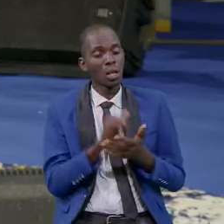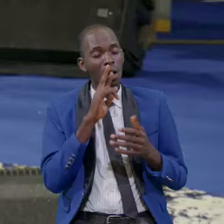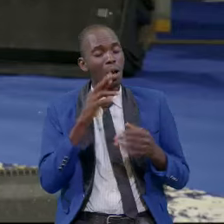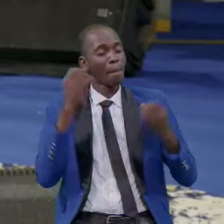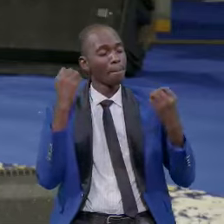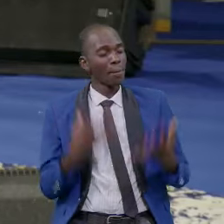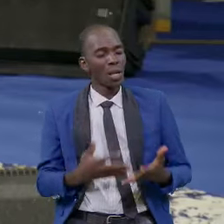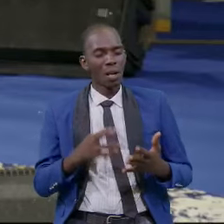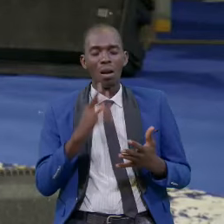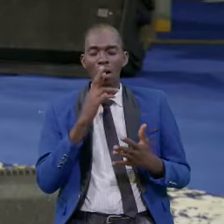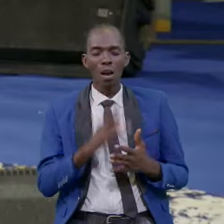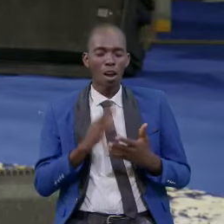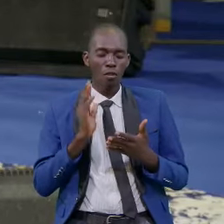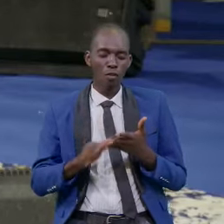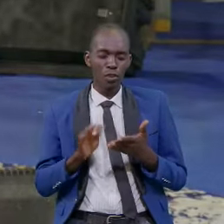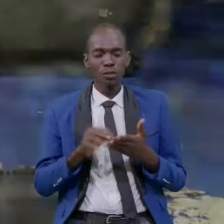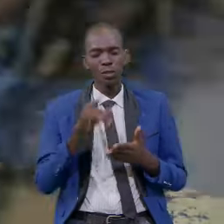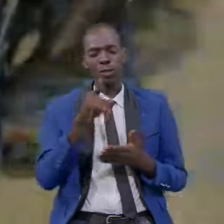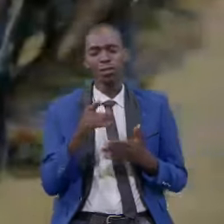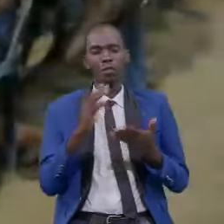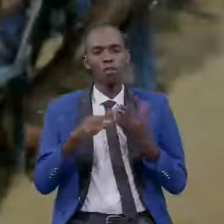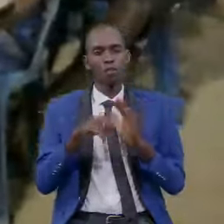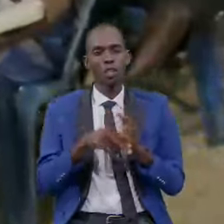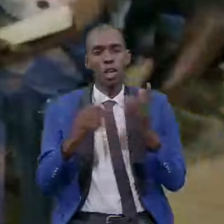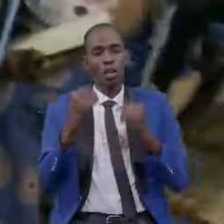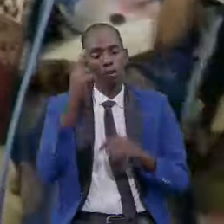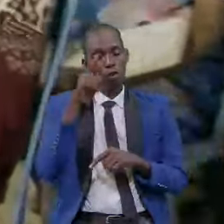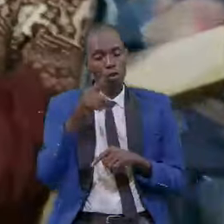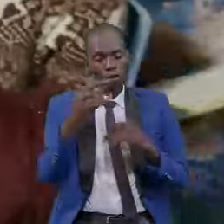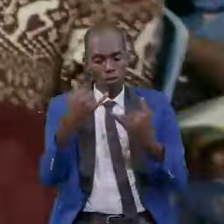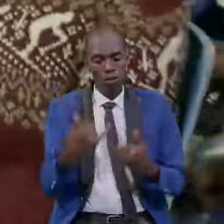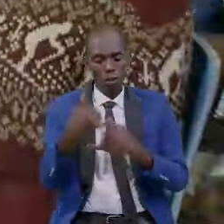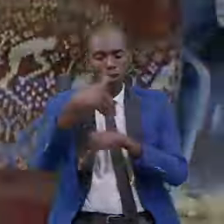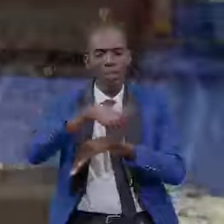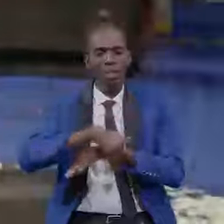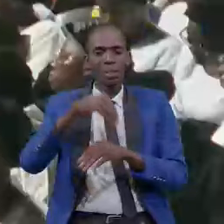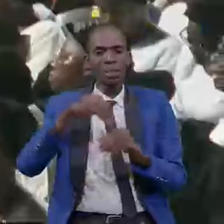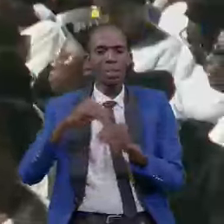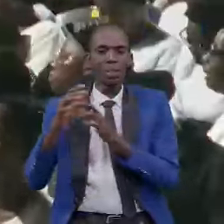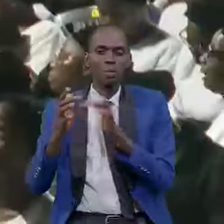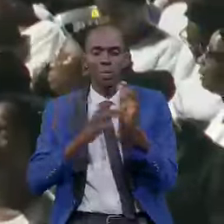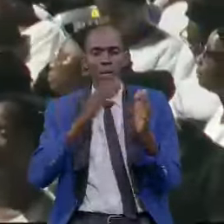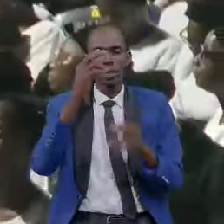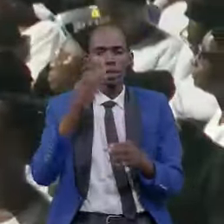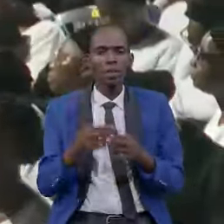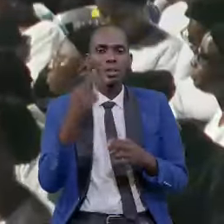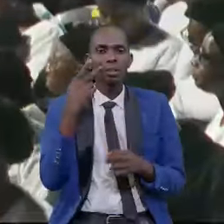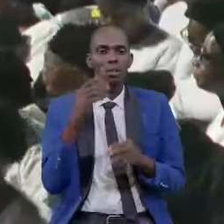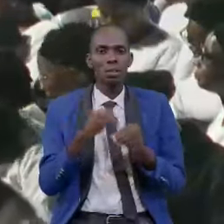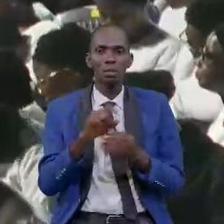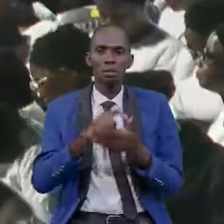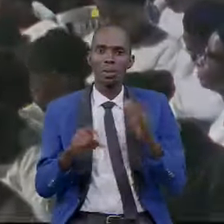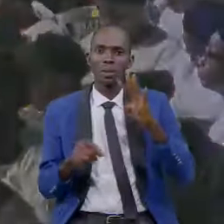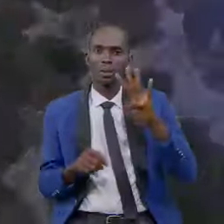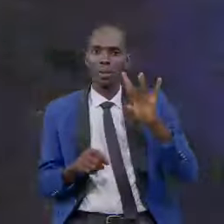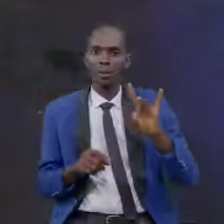thee. Forgiveness has come tonight. I said forgiveness has come tonight. Look at verse 48.